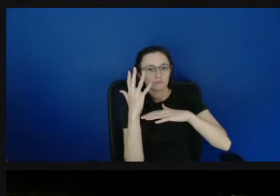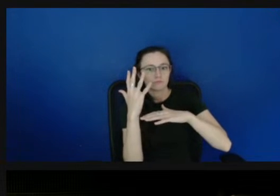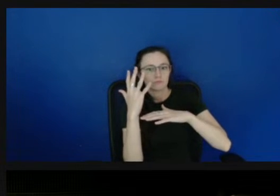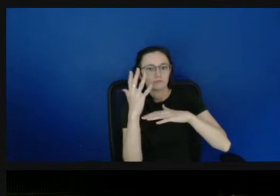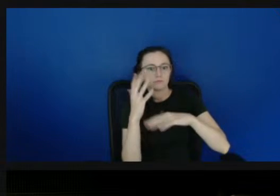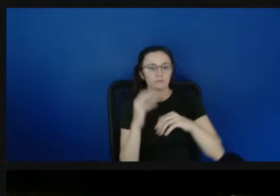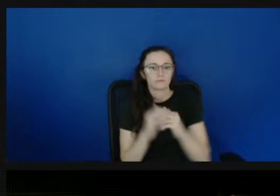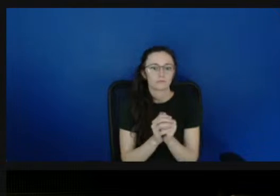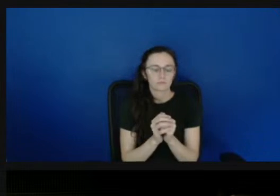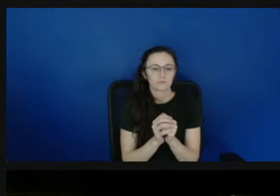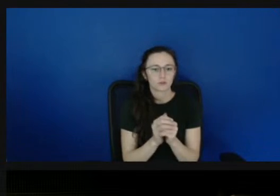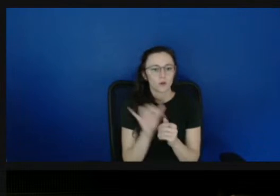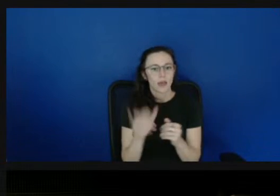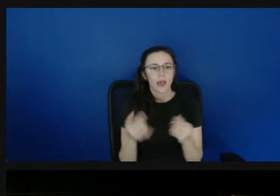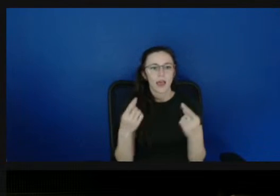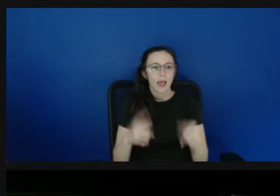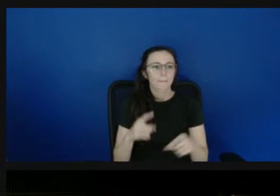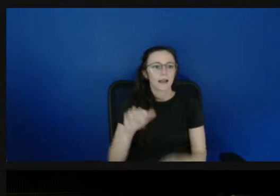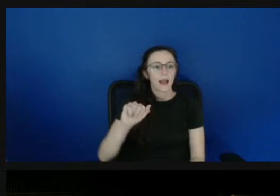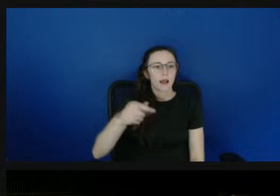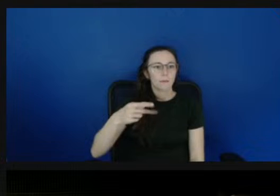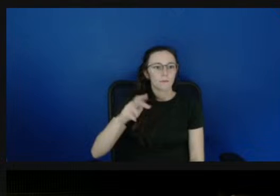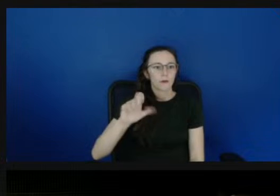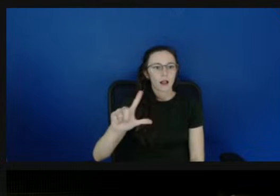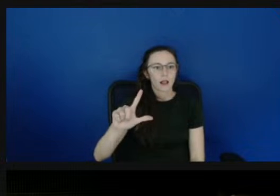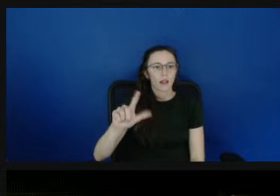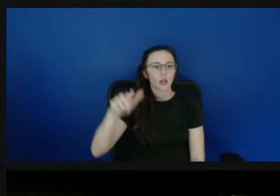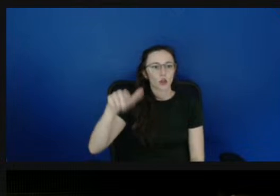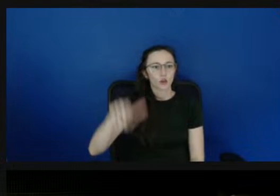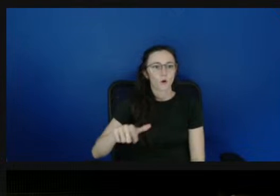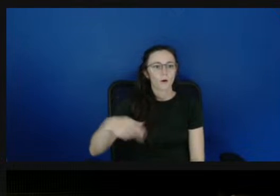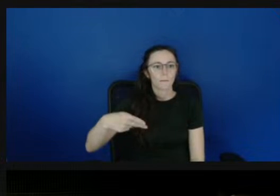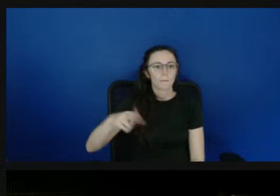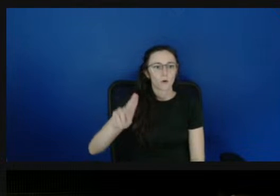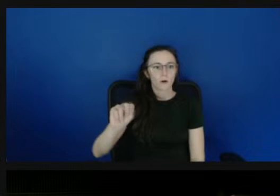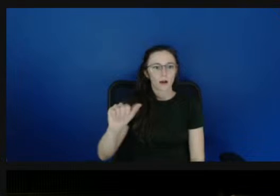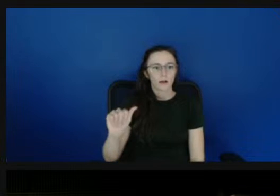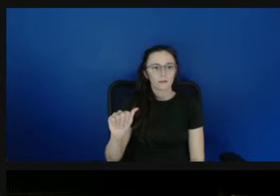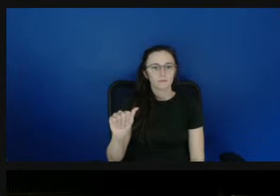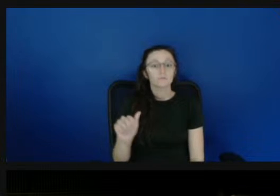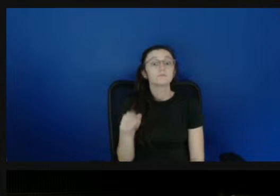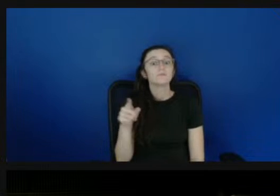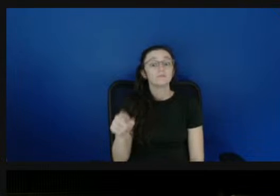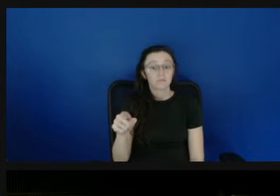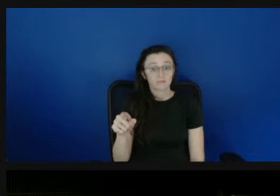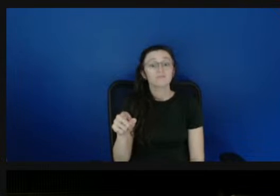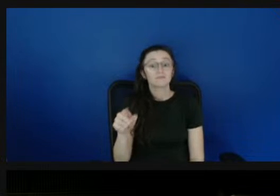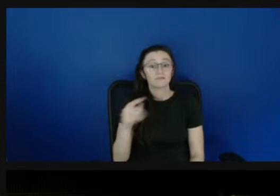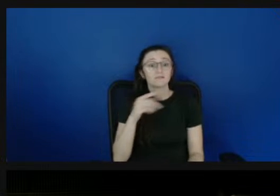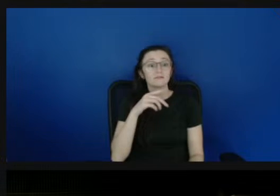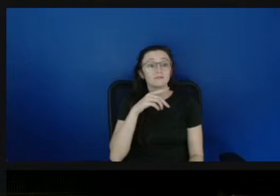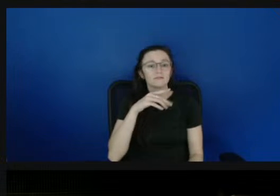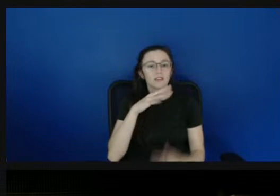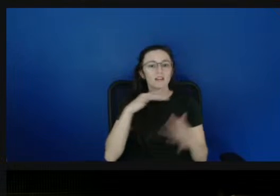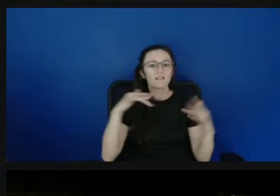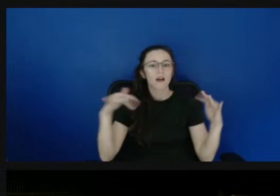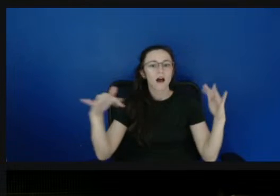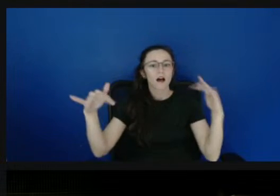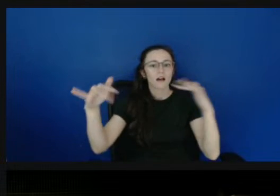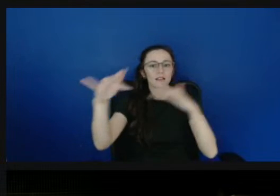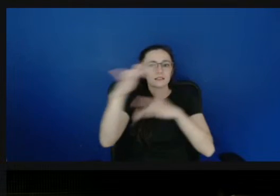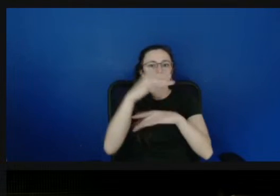Lower Puna. But back to Halemaumau, here is that first dust cloud. And there's the Model T person at the